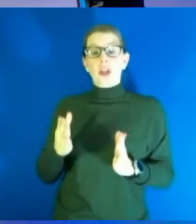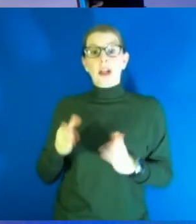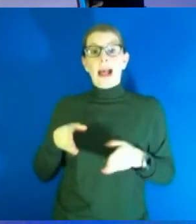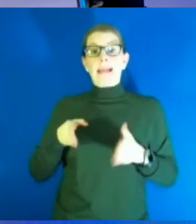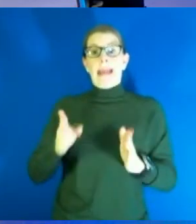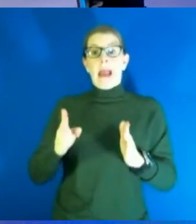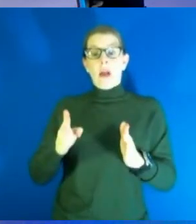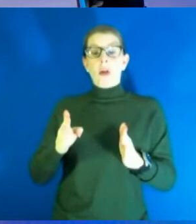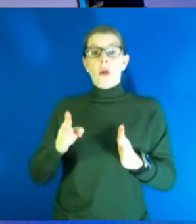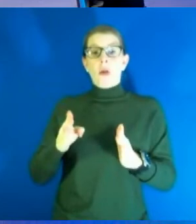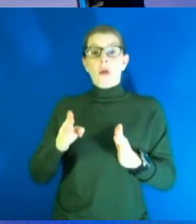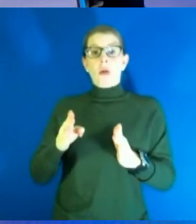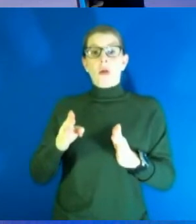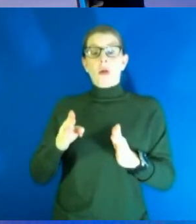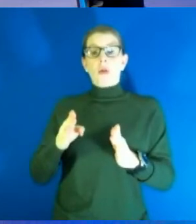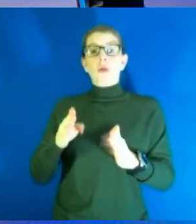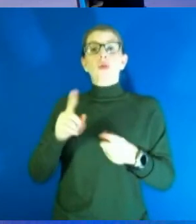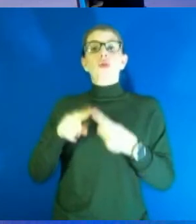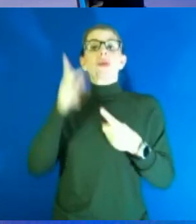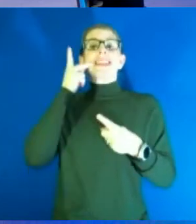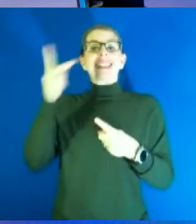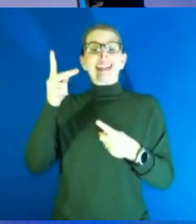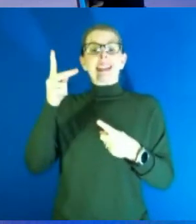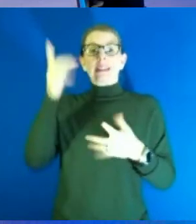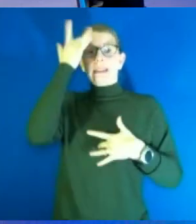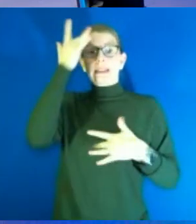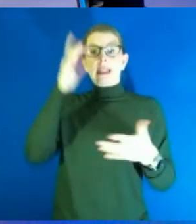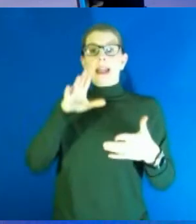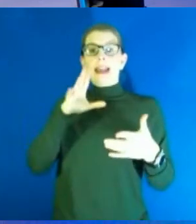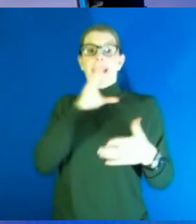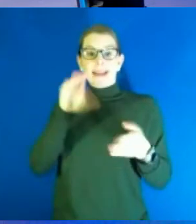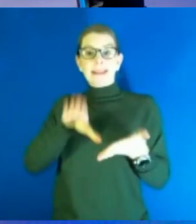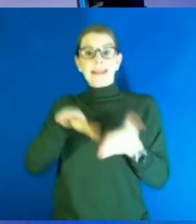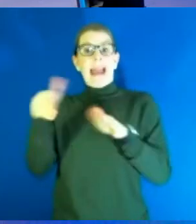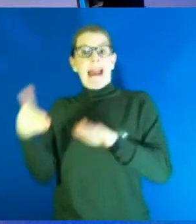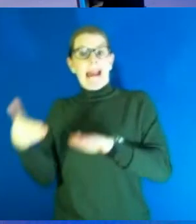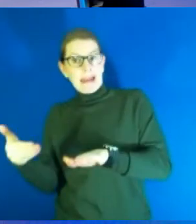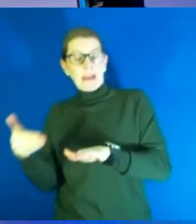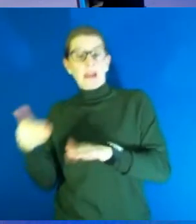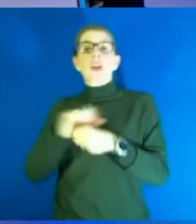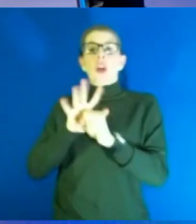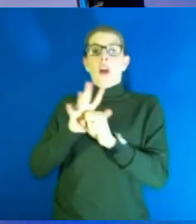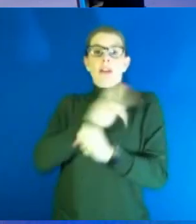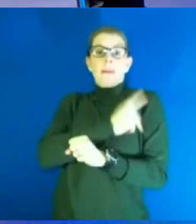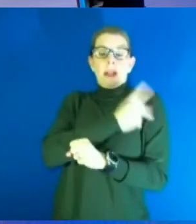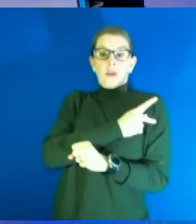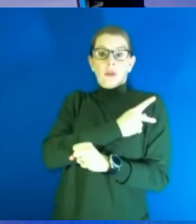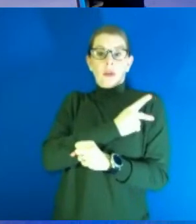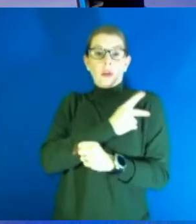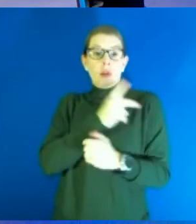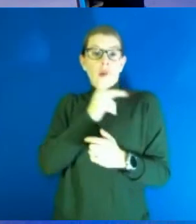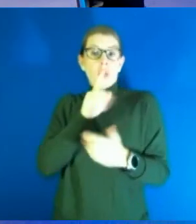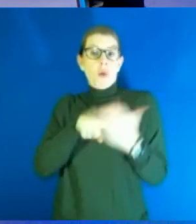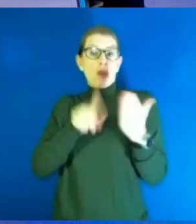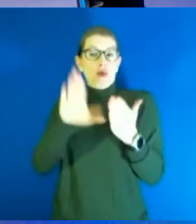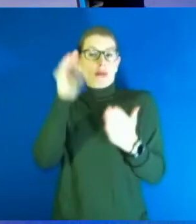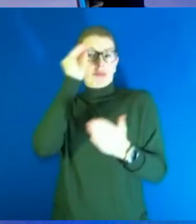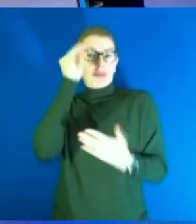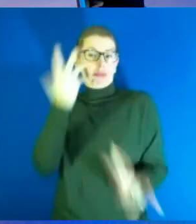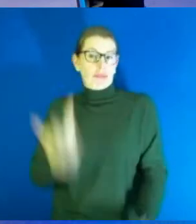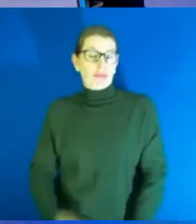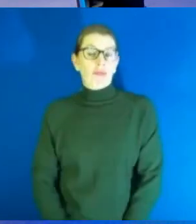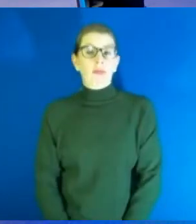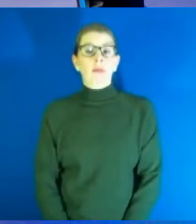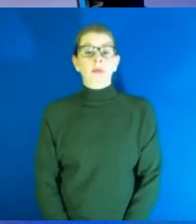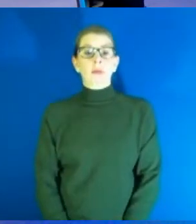to see sick and dying COVID patients, or to allow people to come in and see sick and dying COVID patients? Just your opinion. I